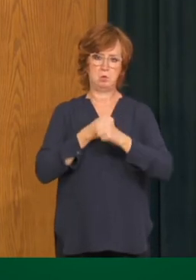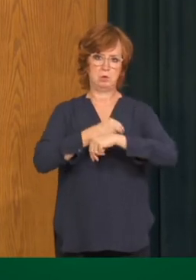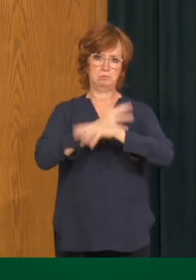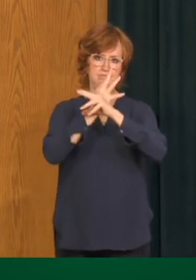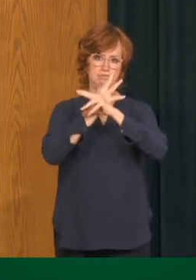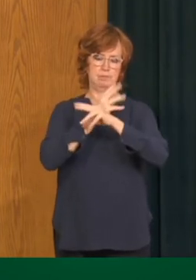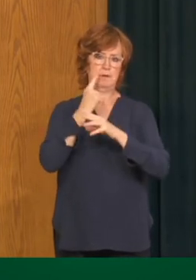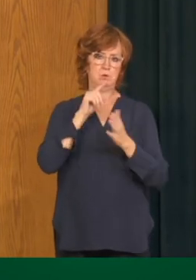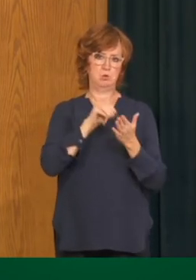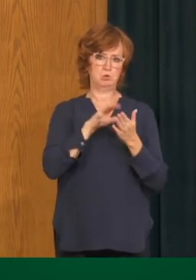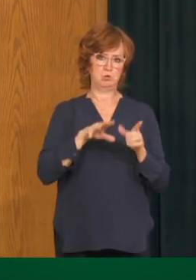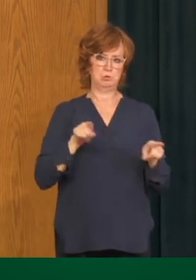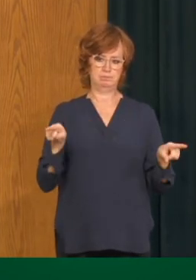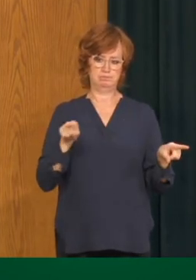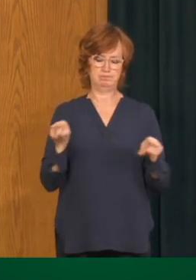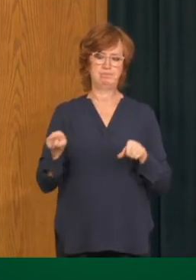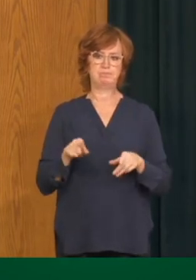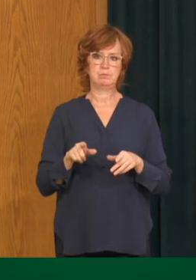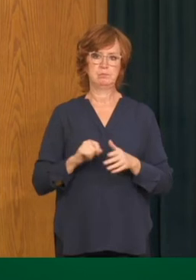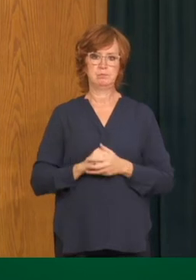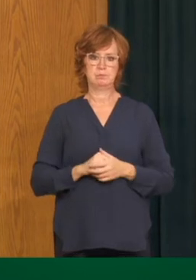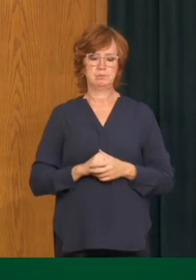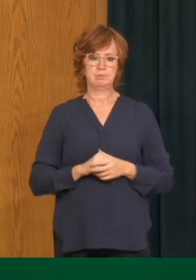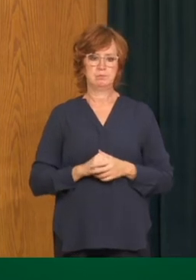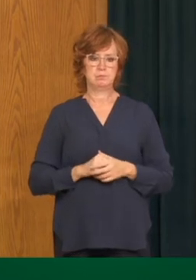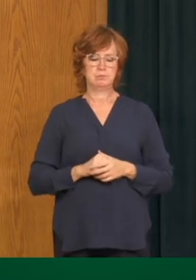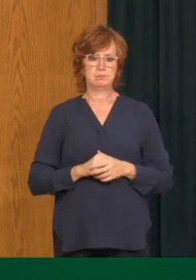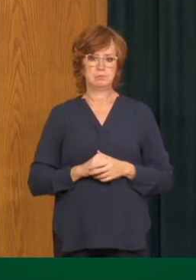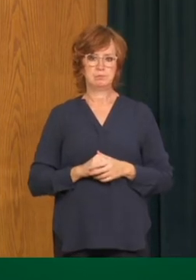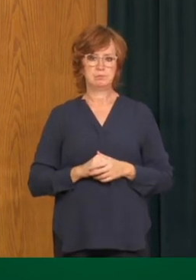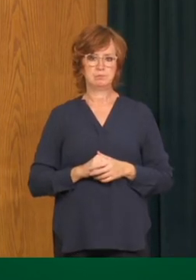the province for those that choose the latter of those.